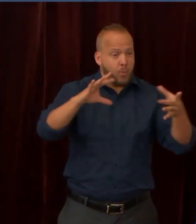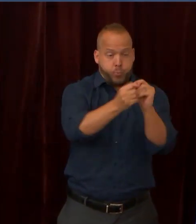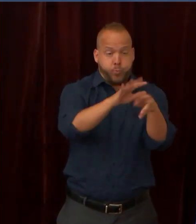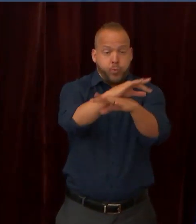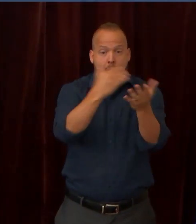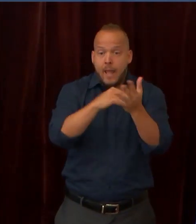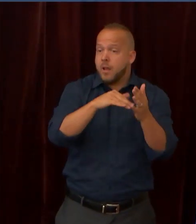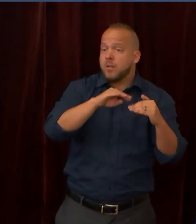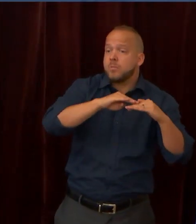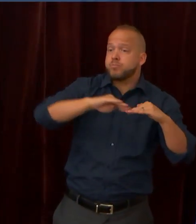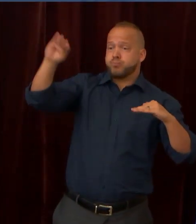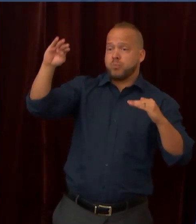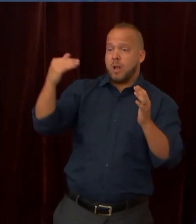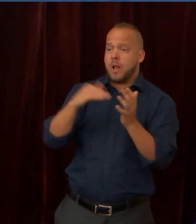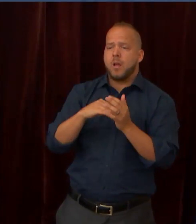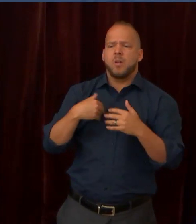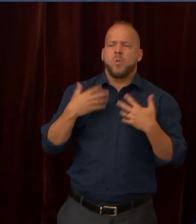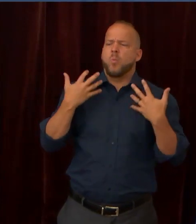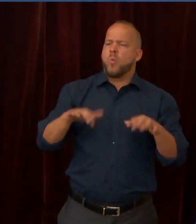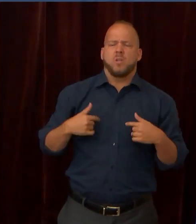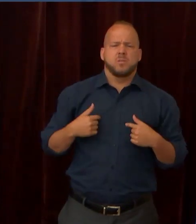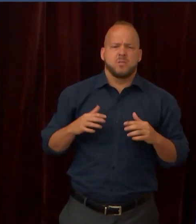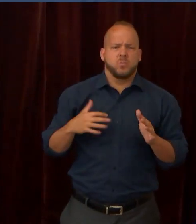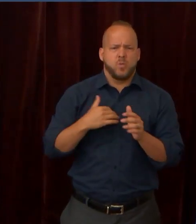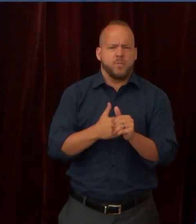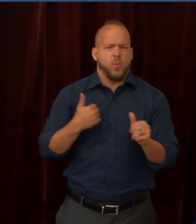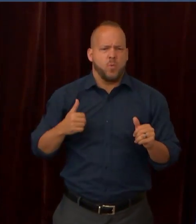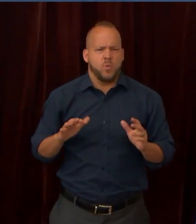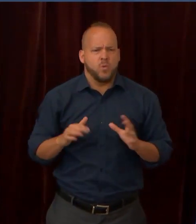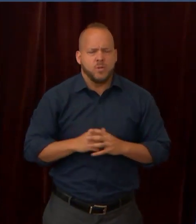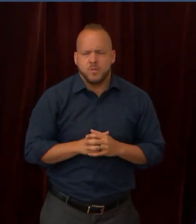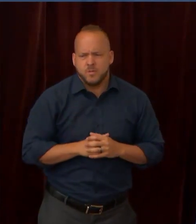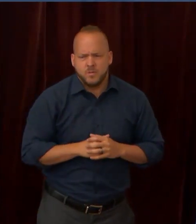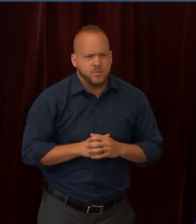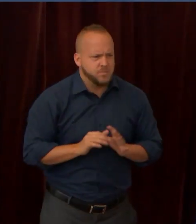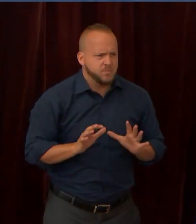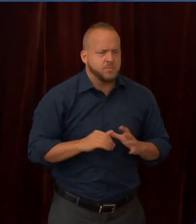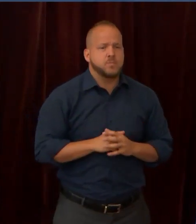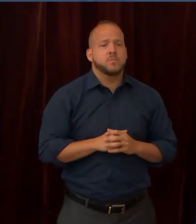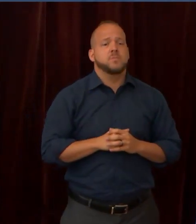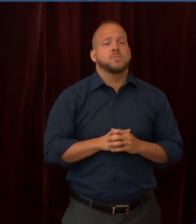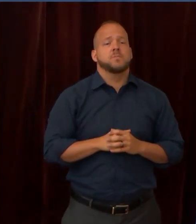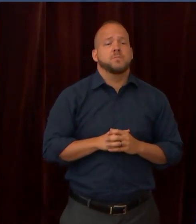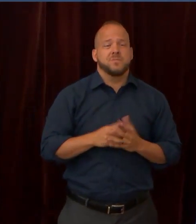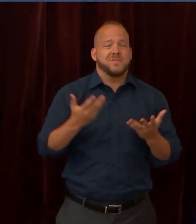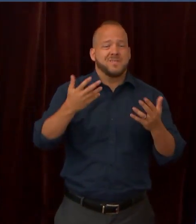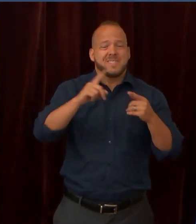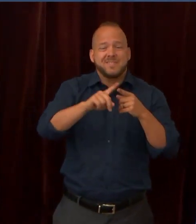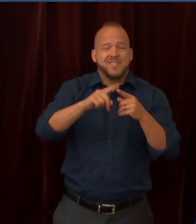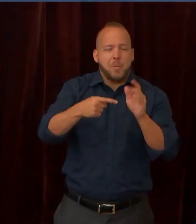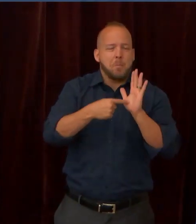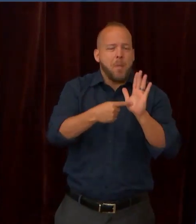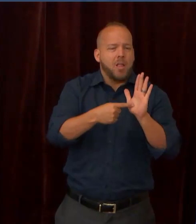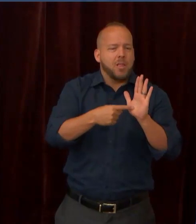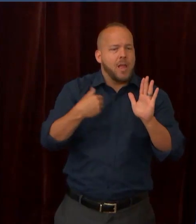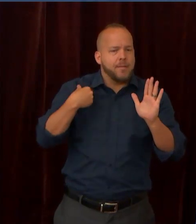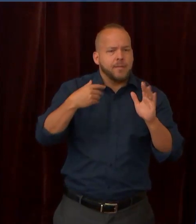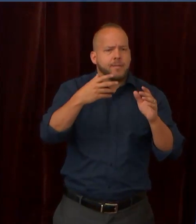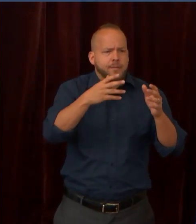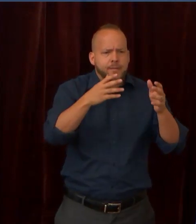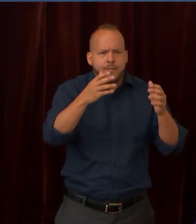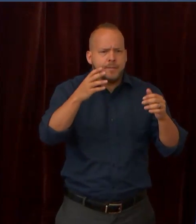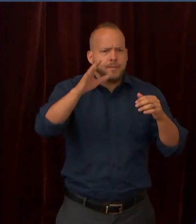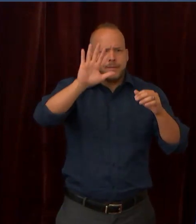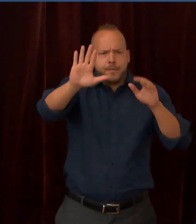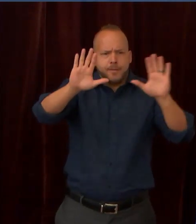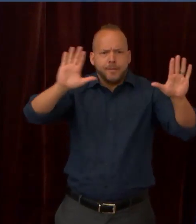it's quite unanimous. We talked to different modelers. I mean, last week I looked at the Imperial College in